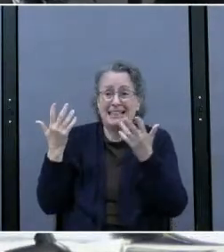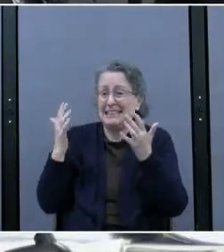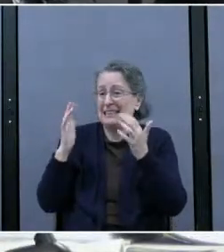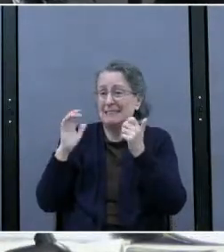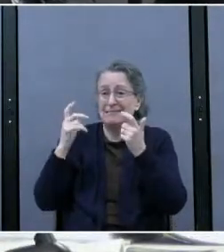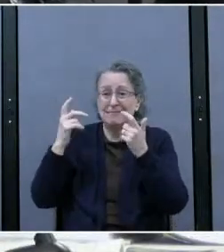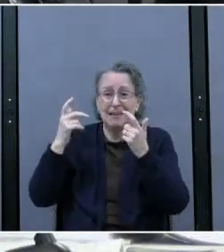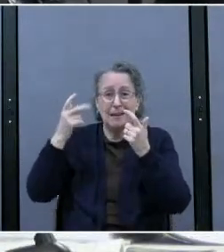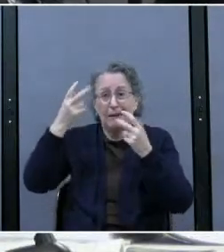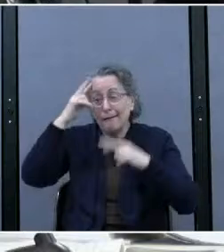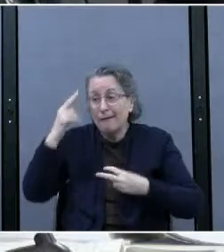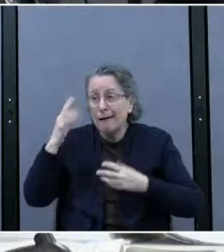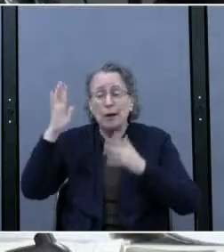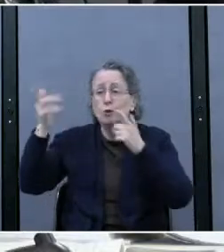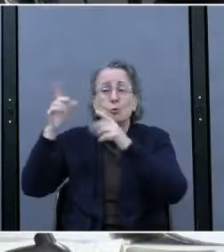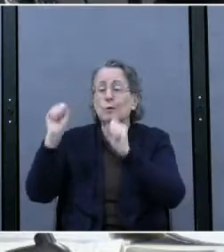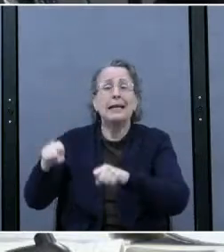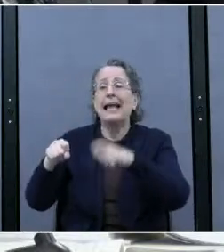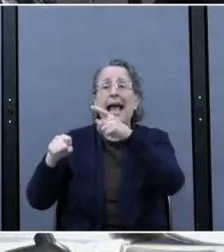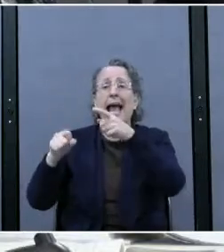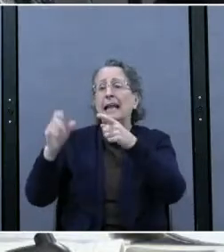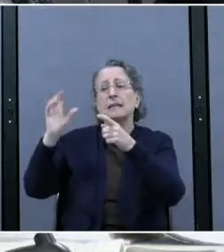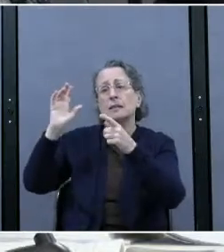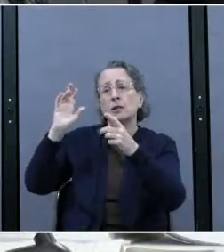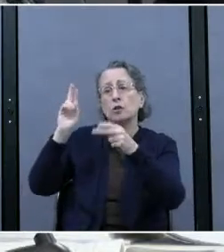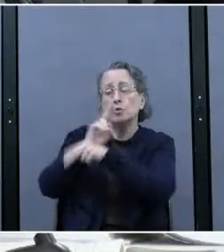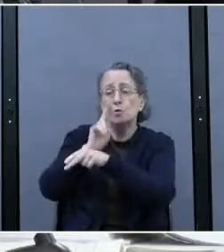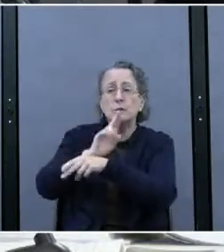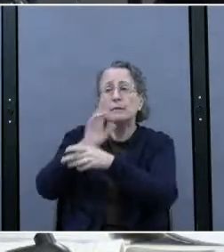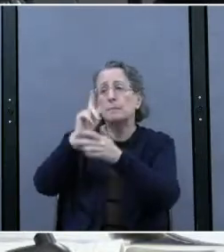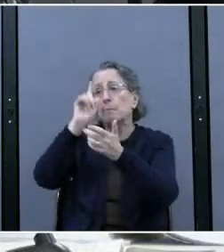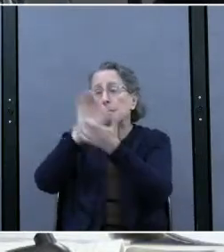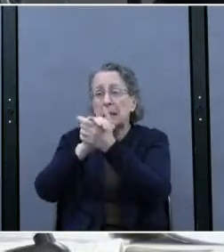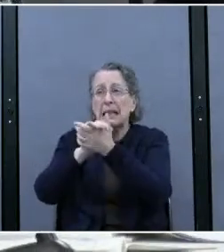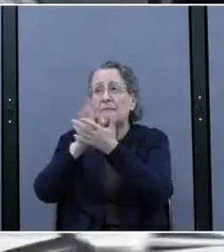your peril. France.